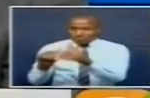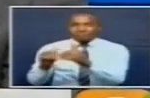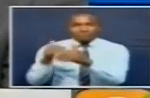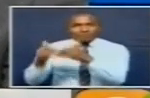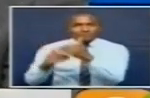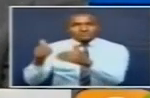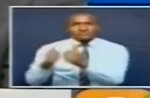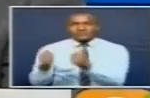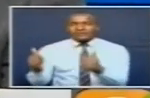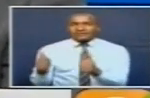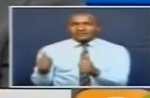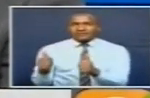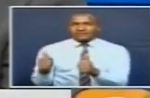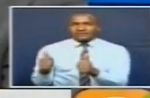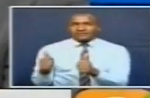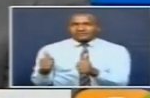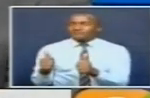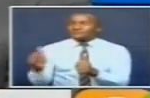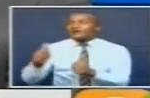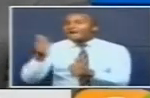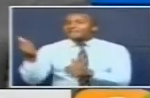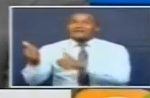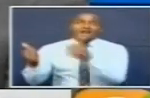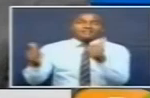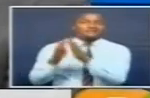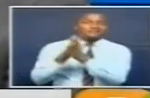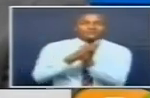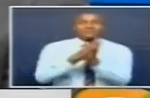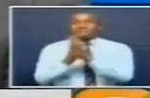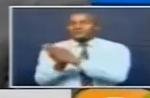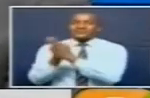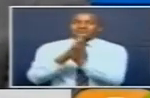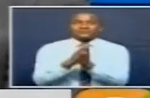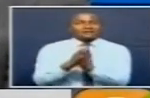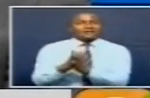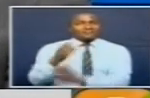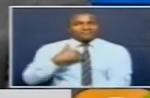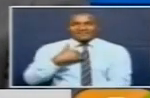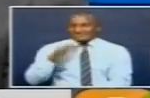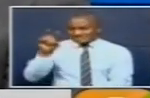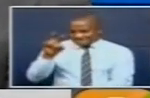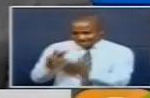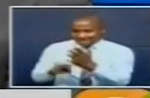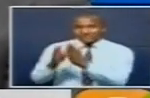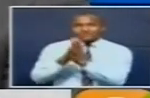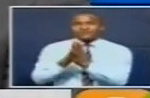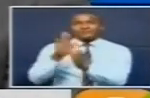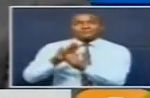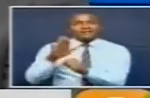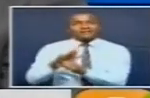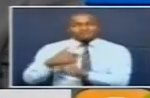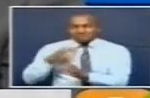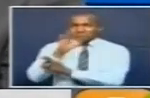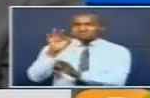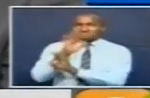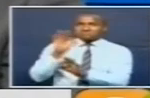documented. So whatever else it might have been said or is being said, because I read a lot of things, mm-hmm. Even about myself, and I wonder, mm-hmm. is that